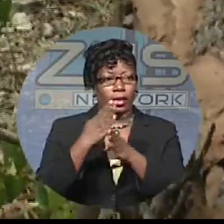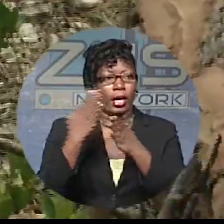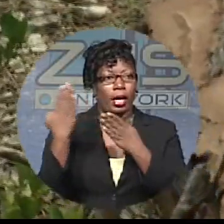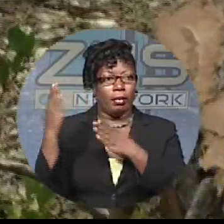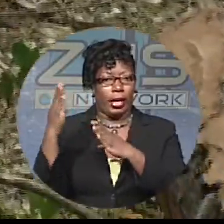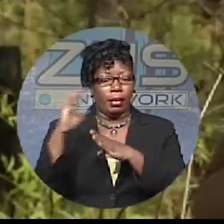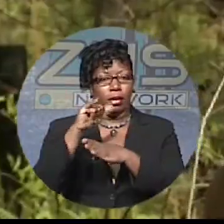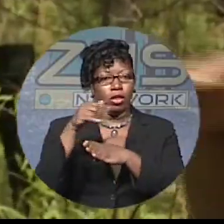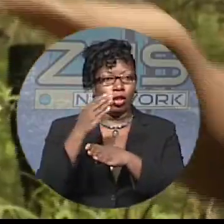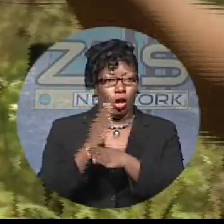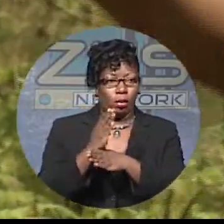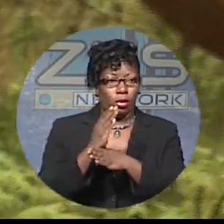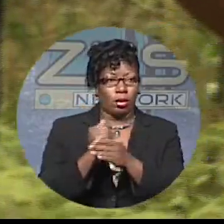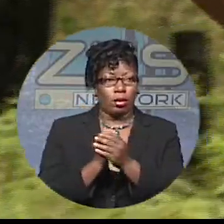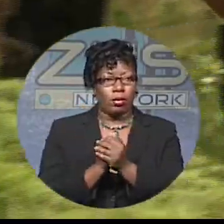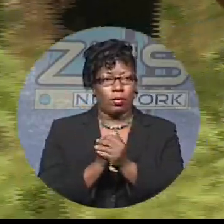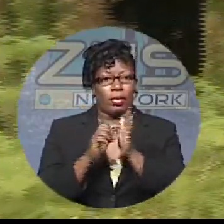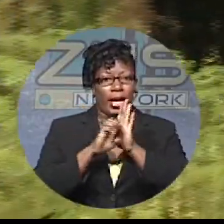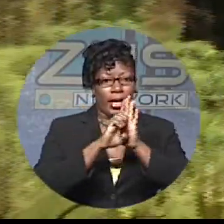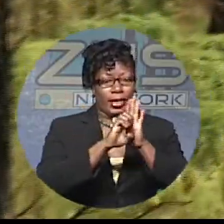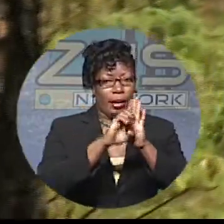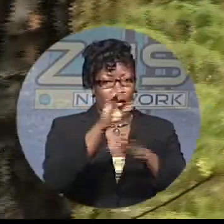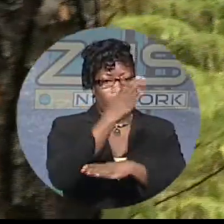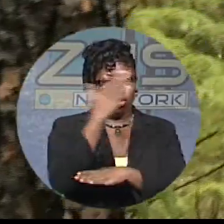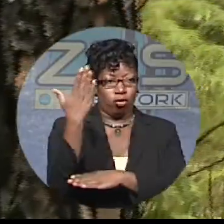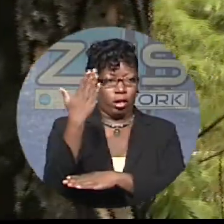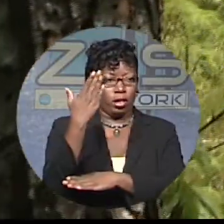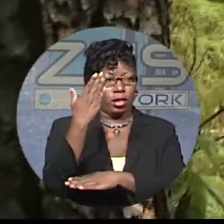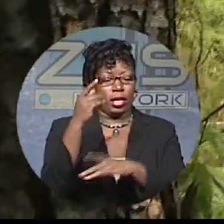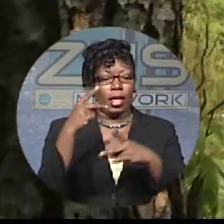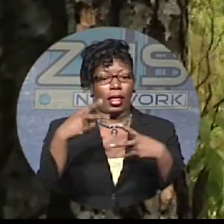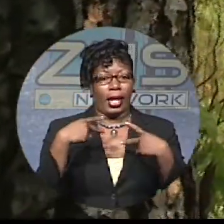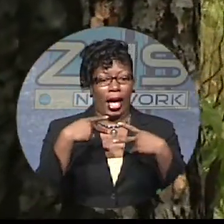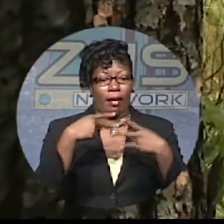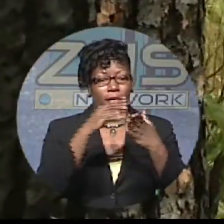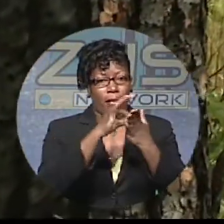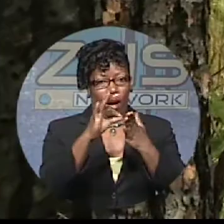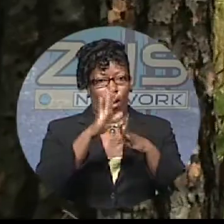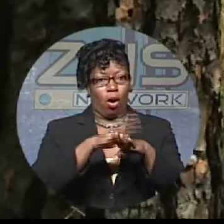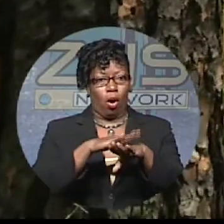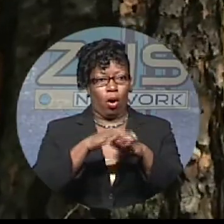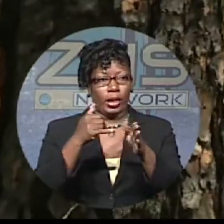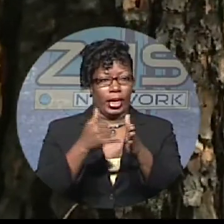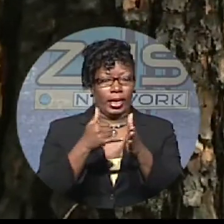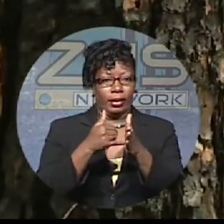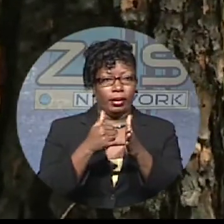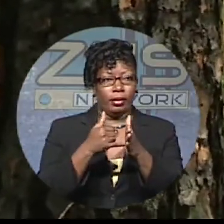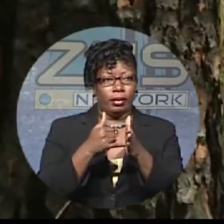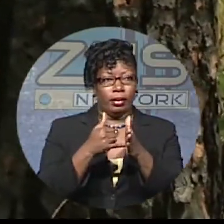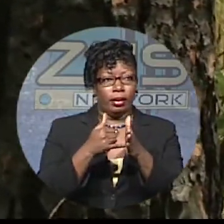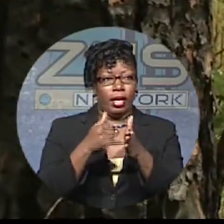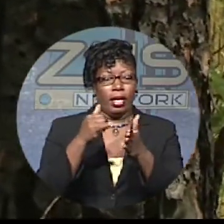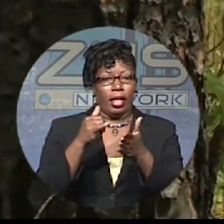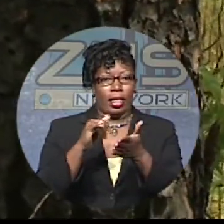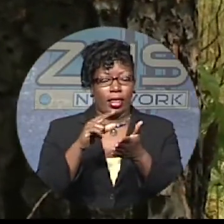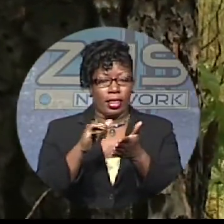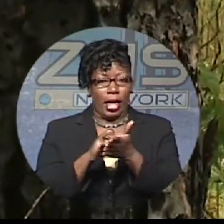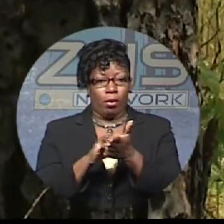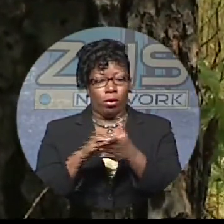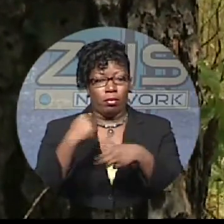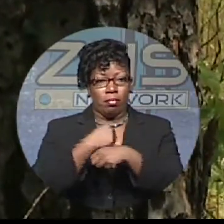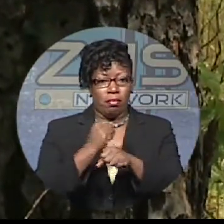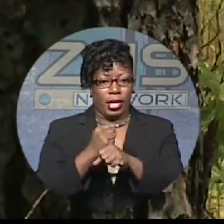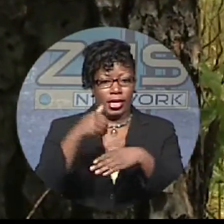Bahamian jobs. Now, trees like this one have been marked that will be used as a part of a thinning process. It will eventually be